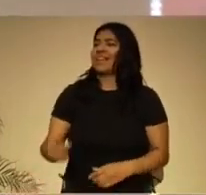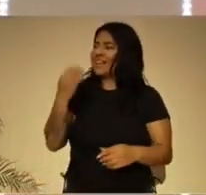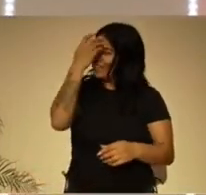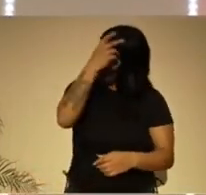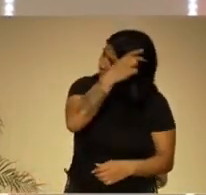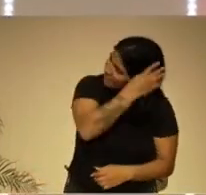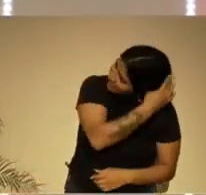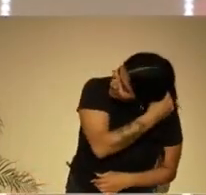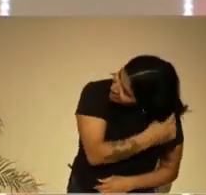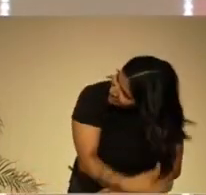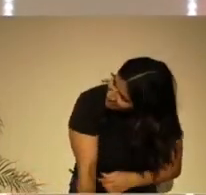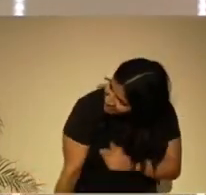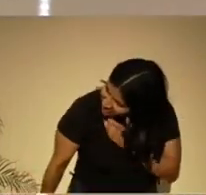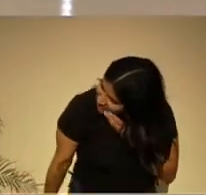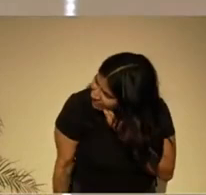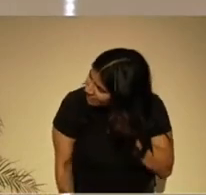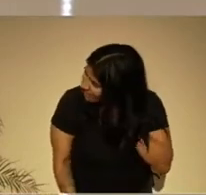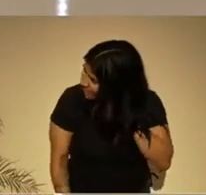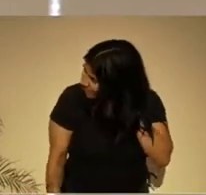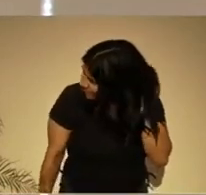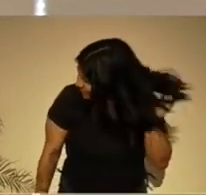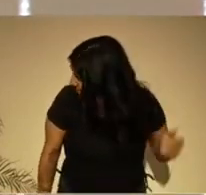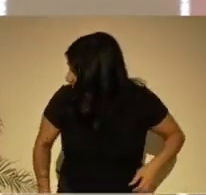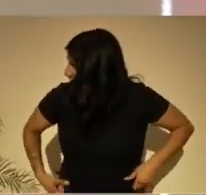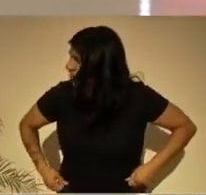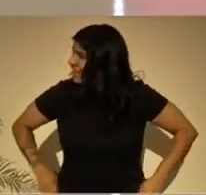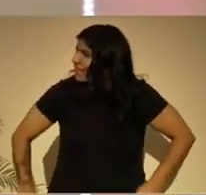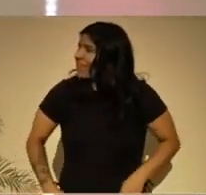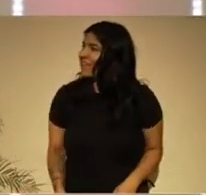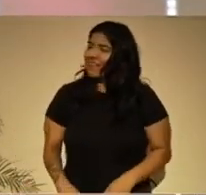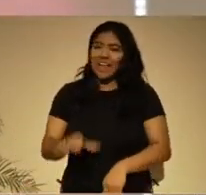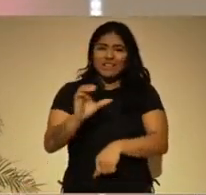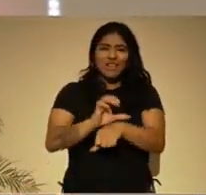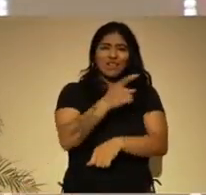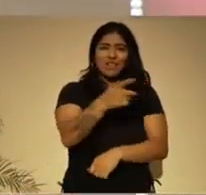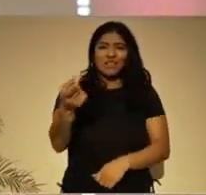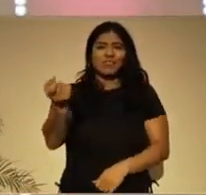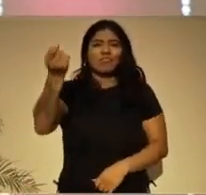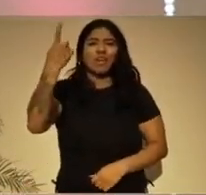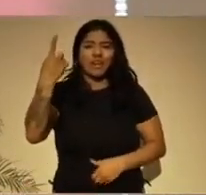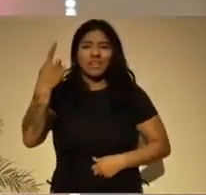Understand. Oh my gosh. Come on, Siri. She's not sure she understands. Church, are you understanding?